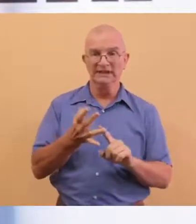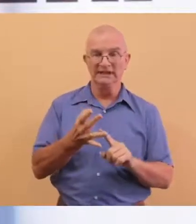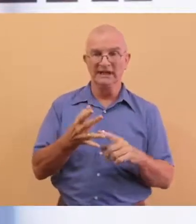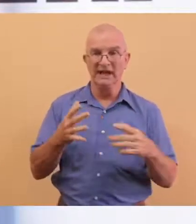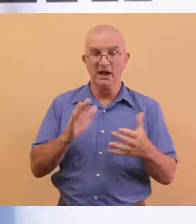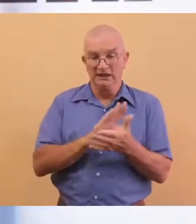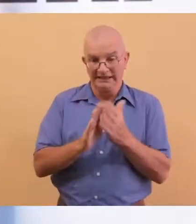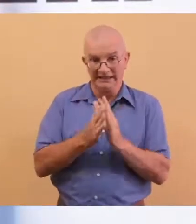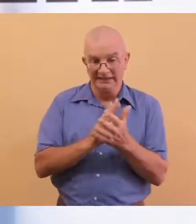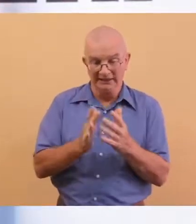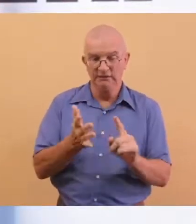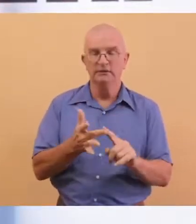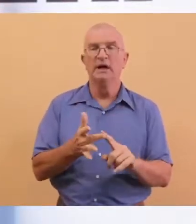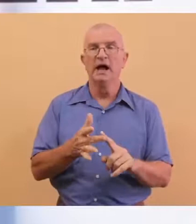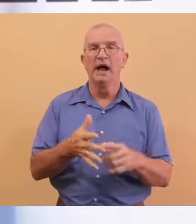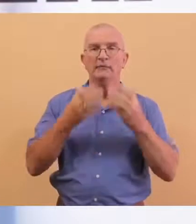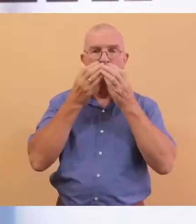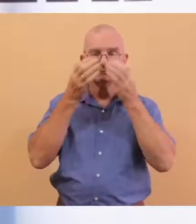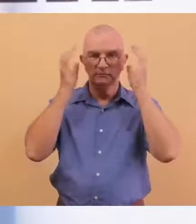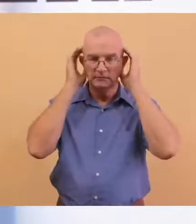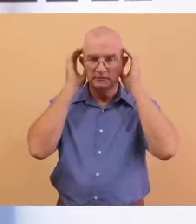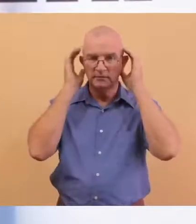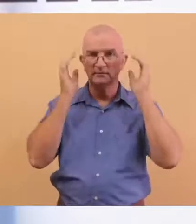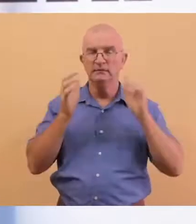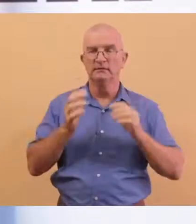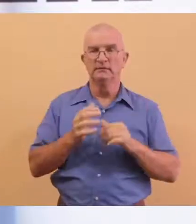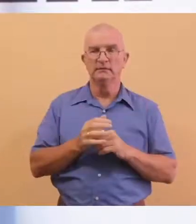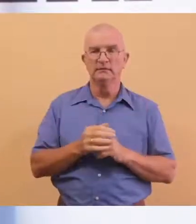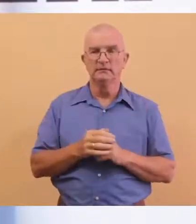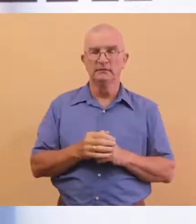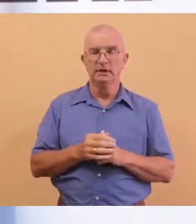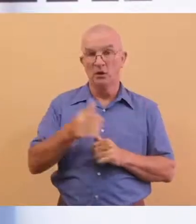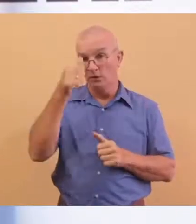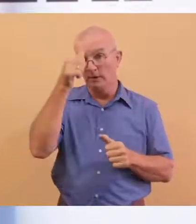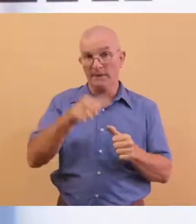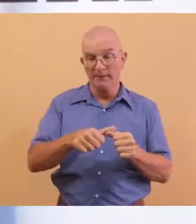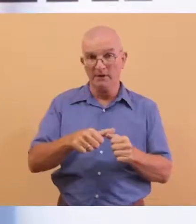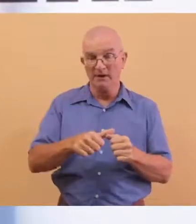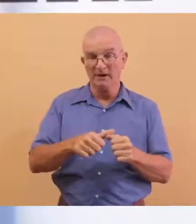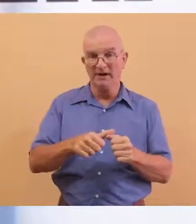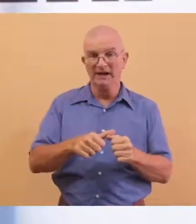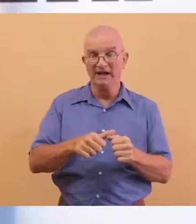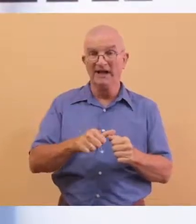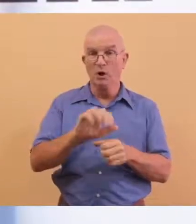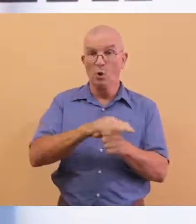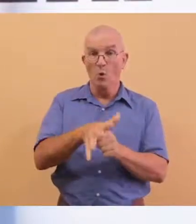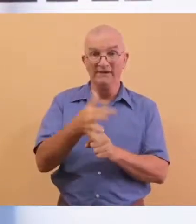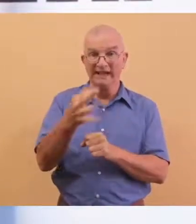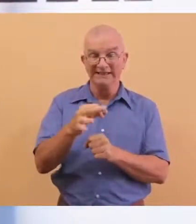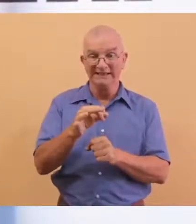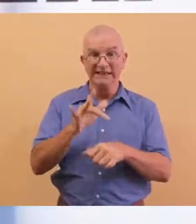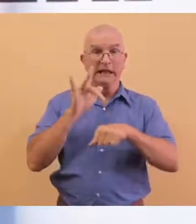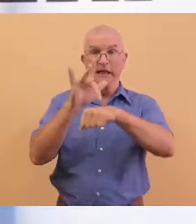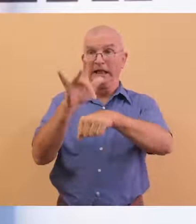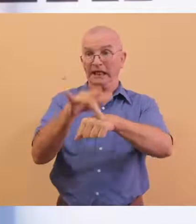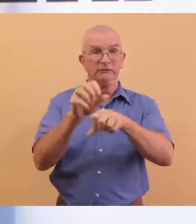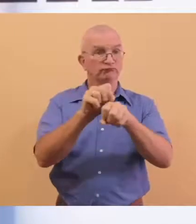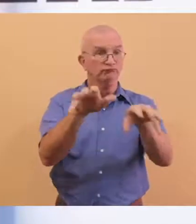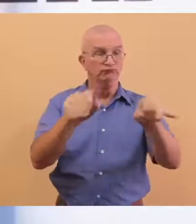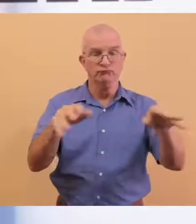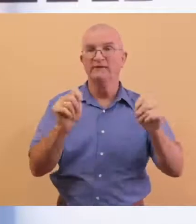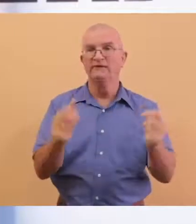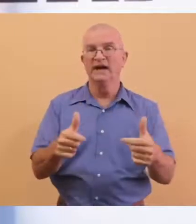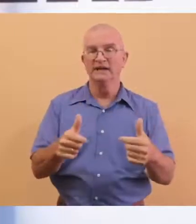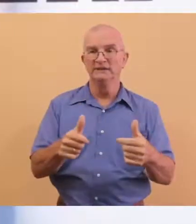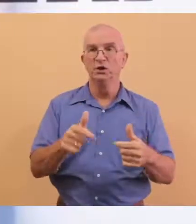hygiene etiquette, and wearing of the mask in public. Remember, the virus is highly contagious and you need to